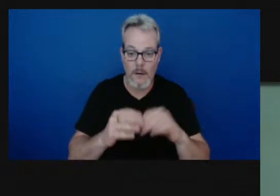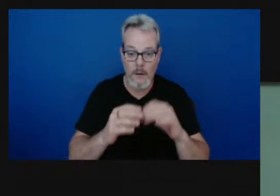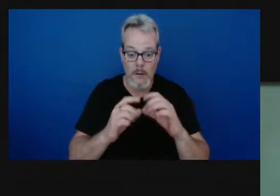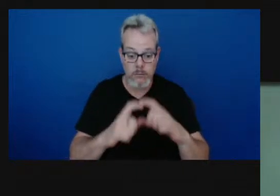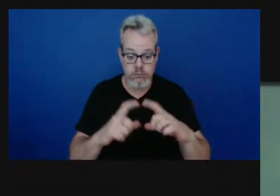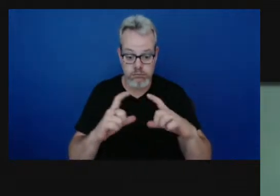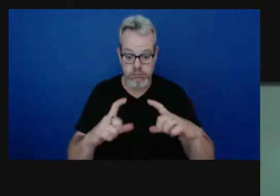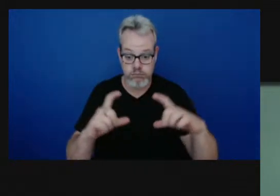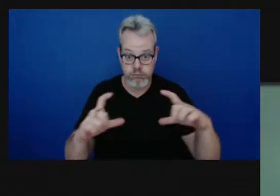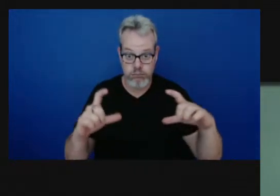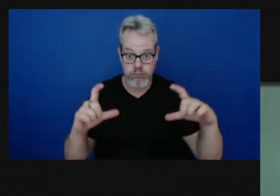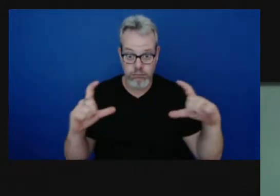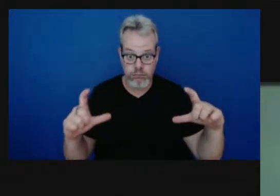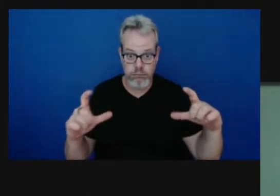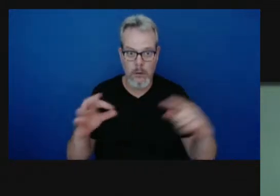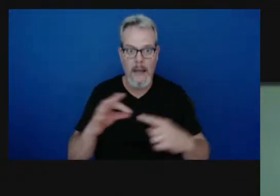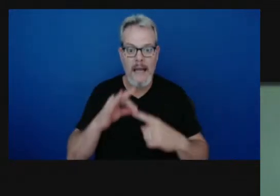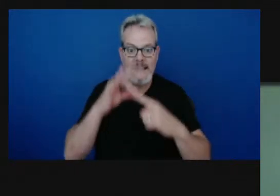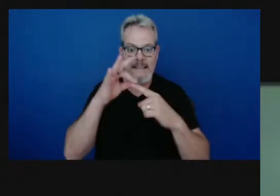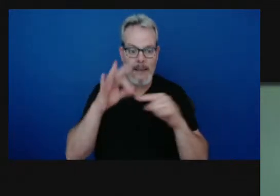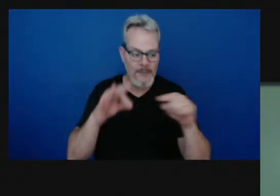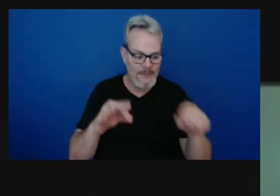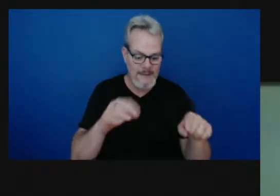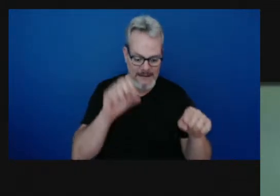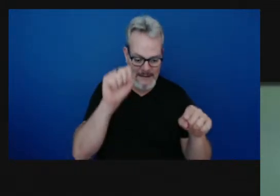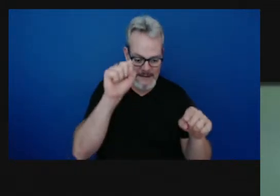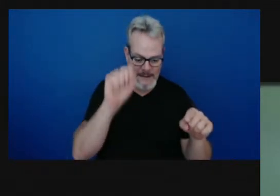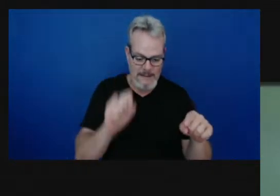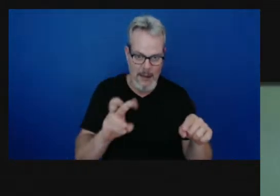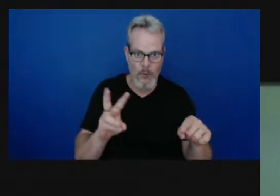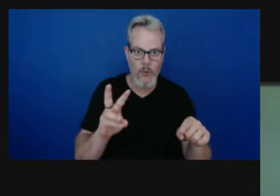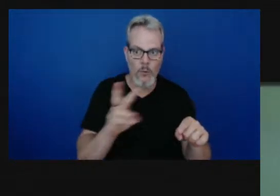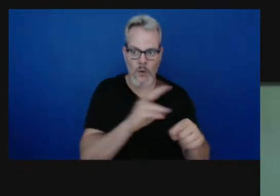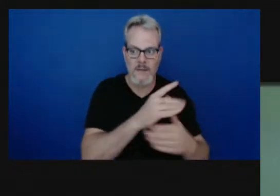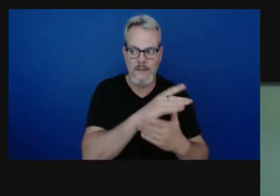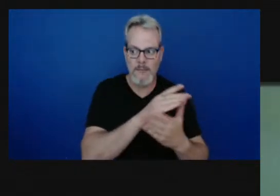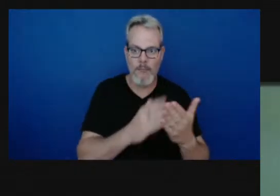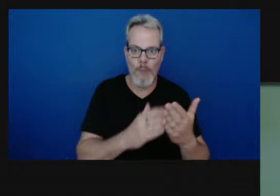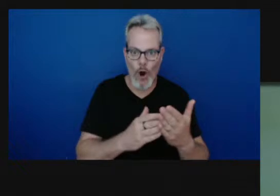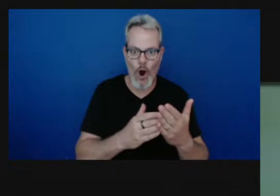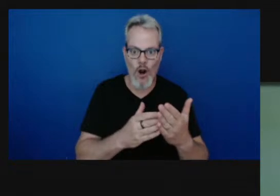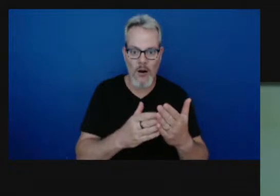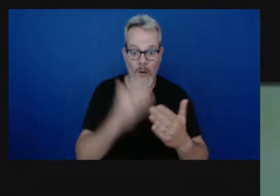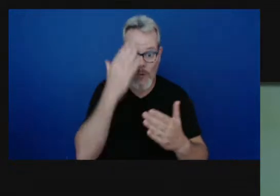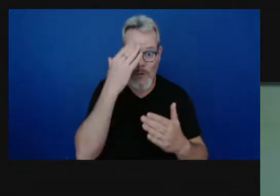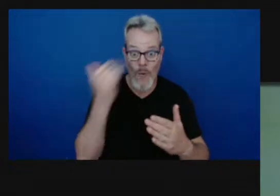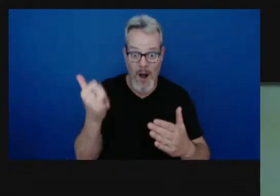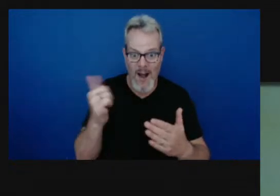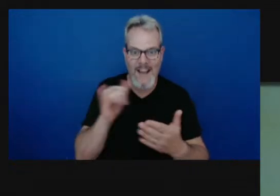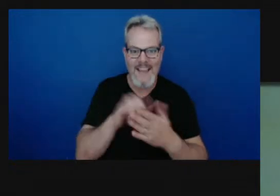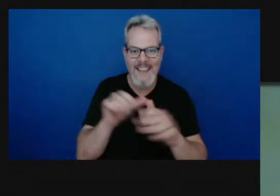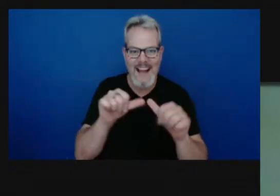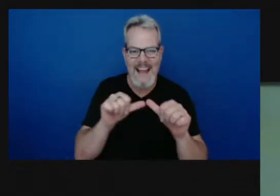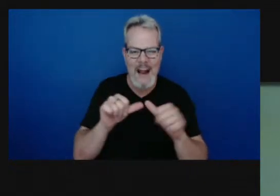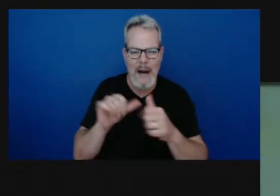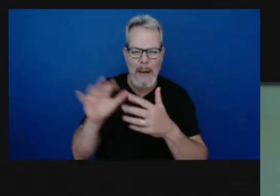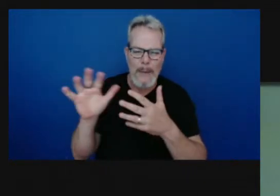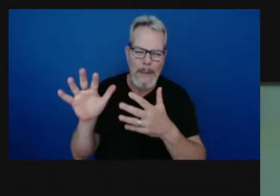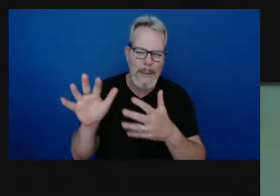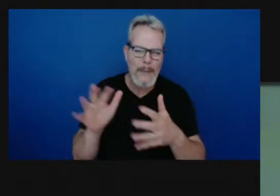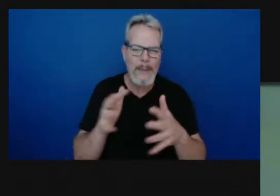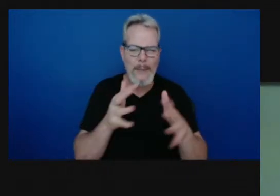spaced, except here on the southwestern part of the caldera, and that is because this is an area that is terribly windswept,